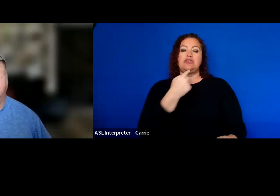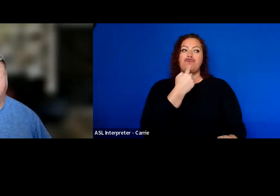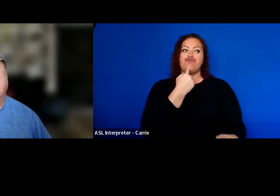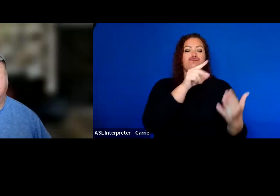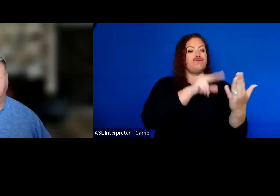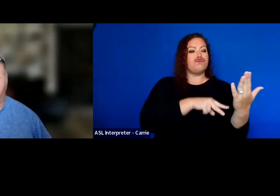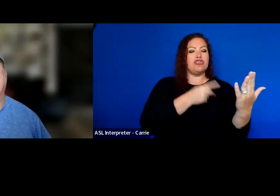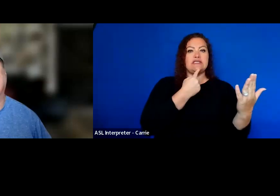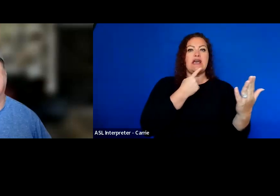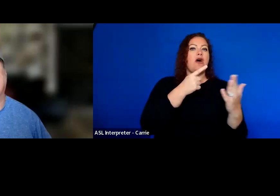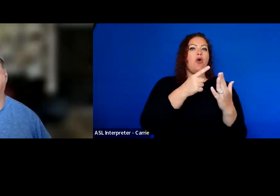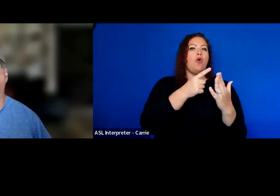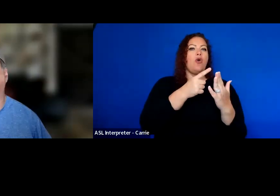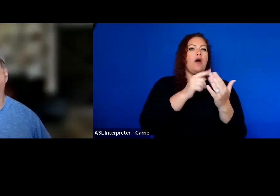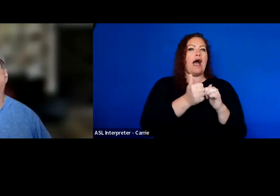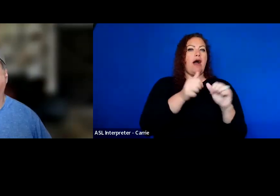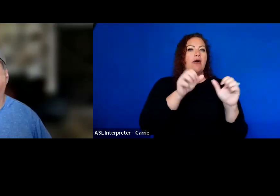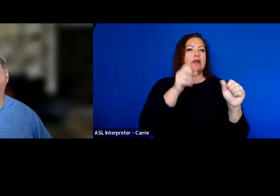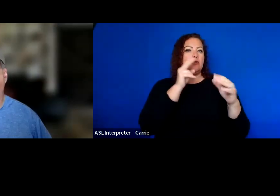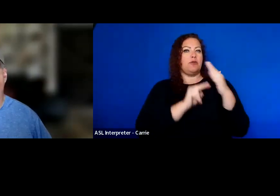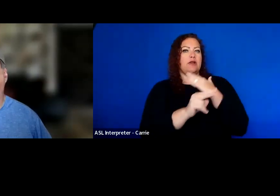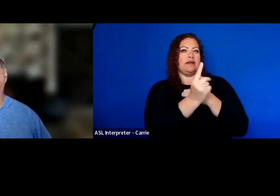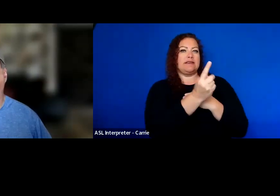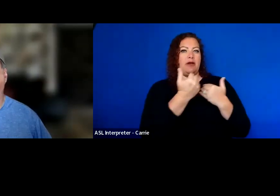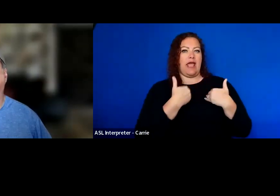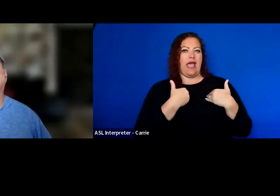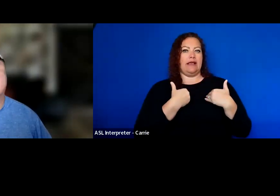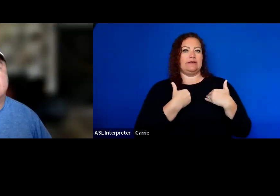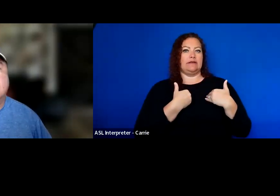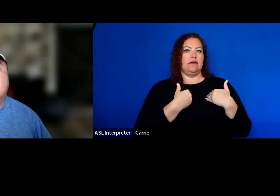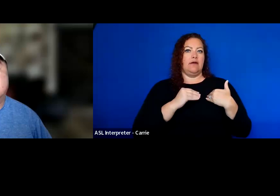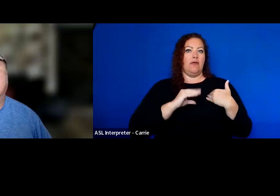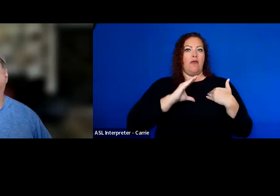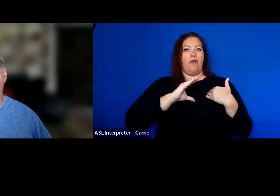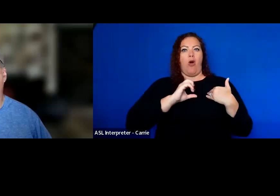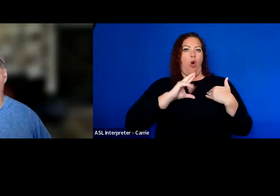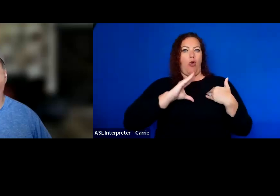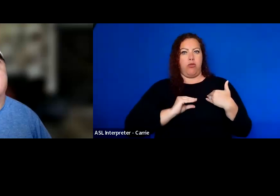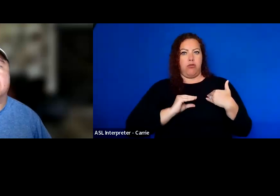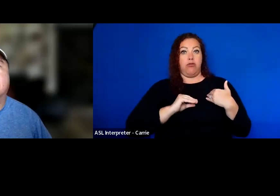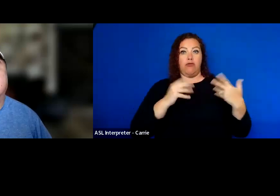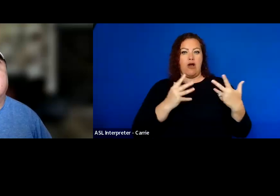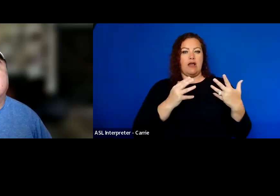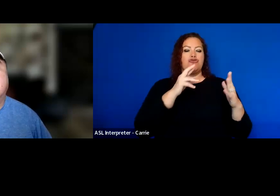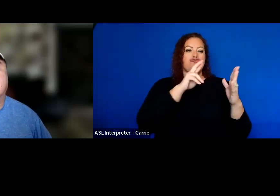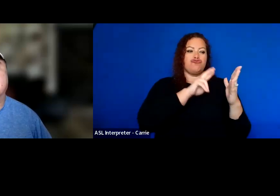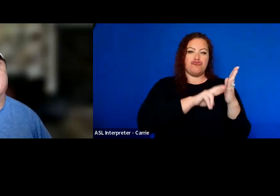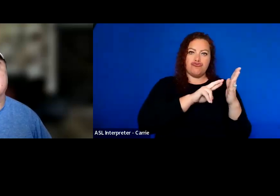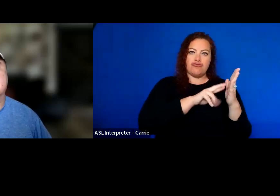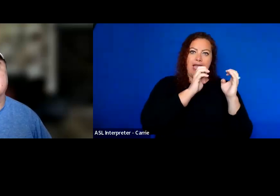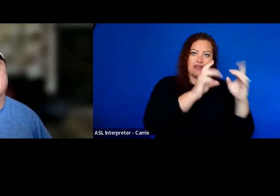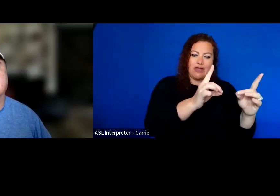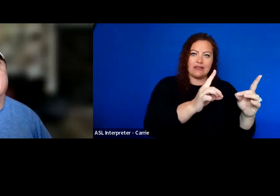self-esteem or high self-esteem? And in looking at the research, it's education, employment, and